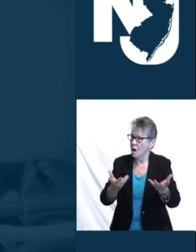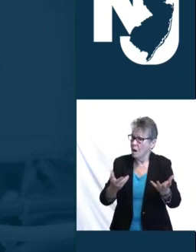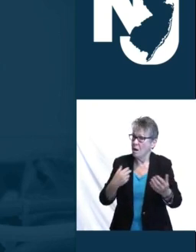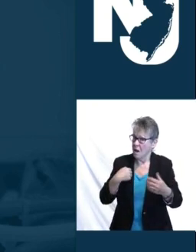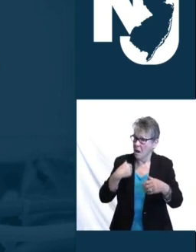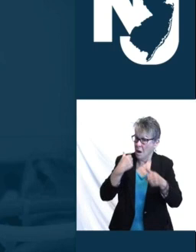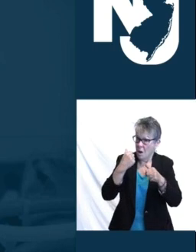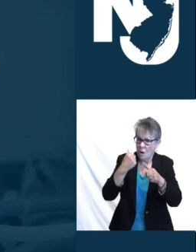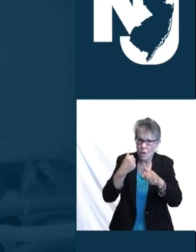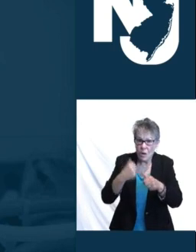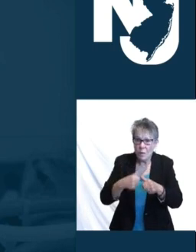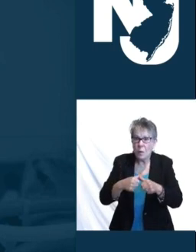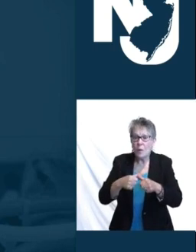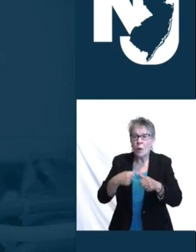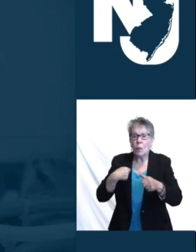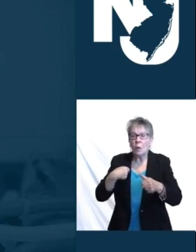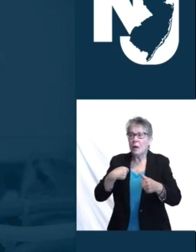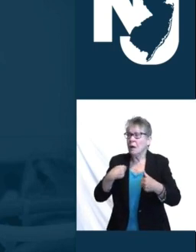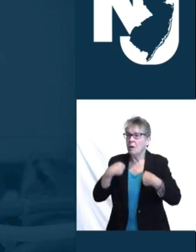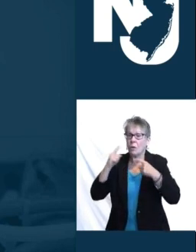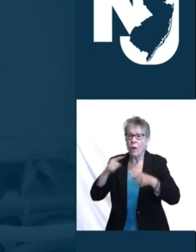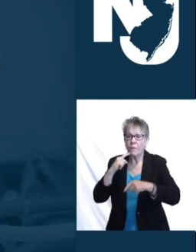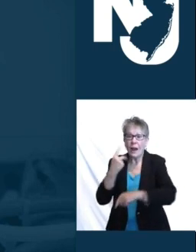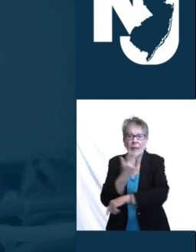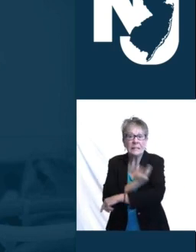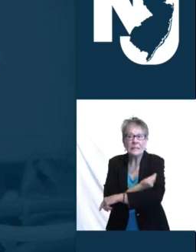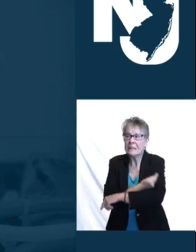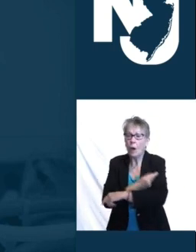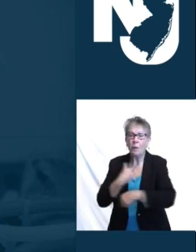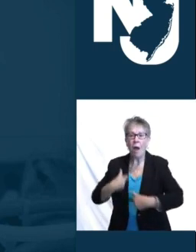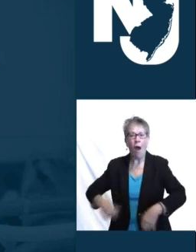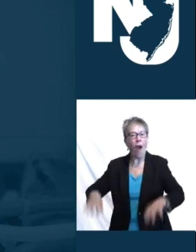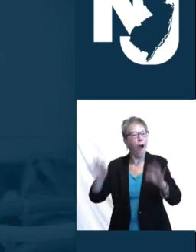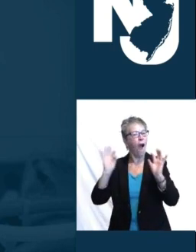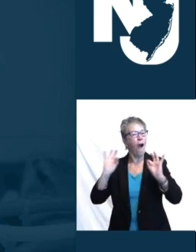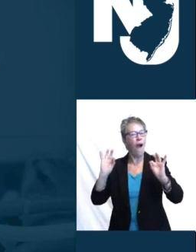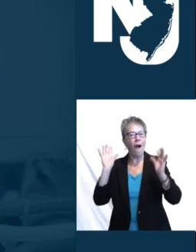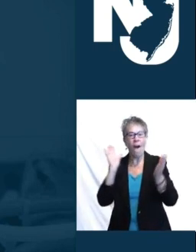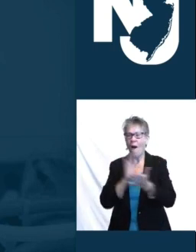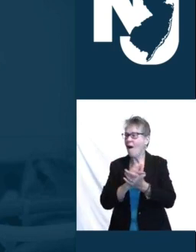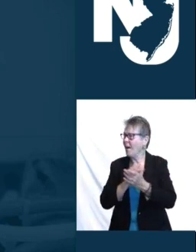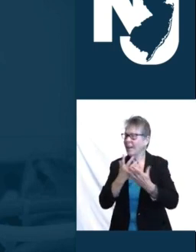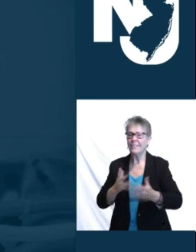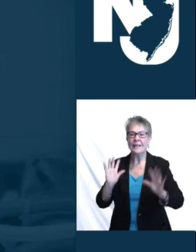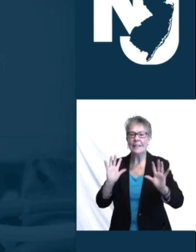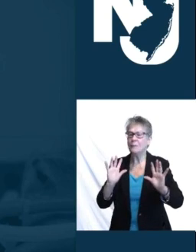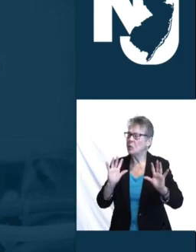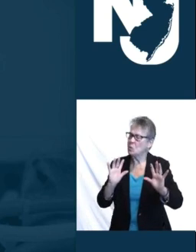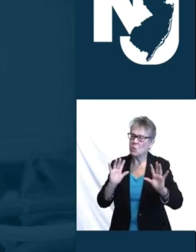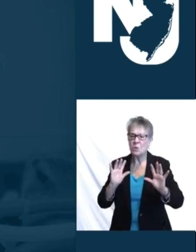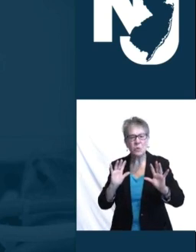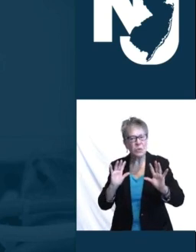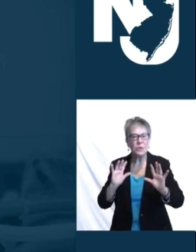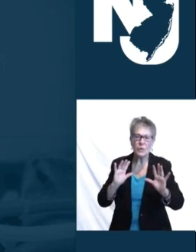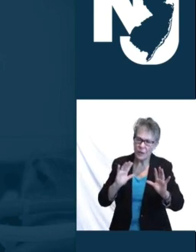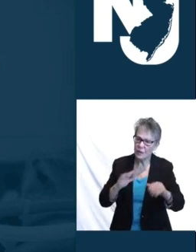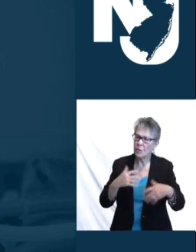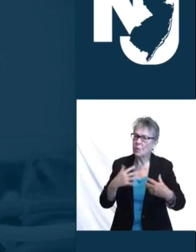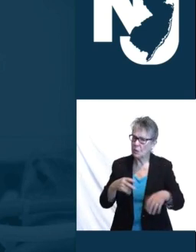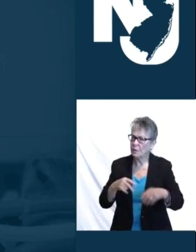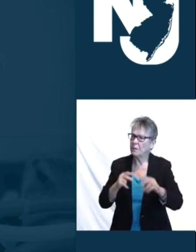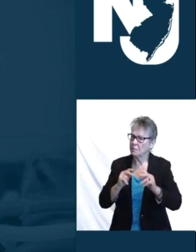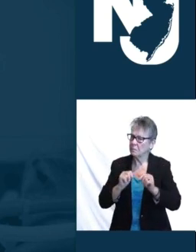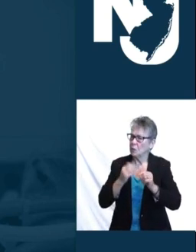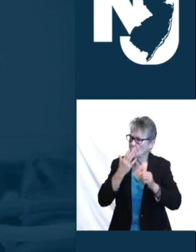the effectiveness of the vaccines, I don't think that any of us could say we were prepared for such robust numbers from the vaccines